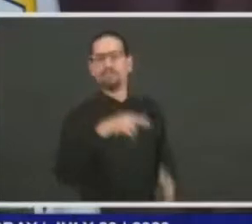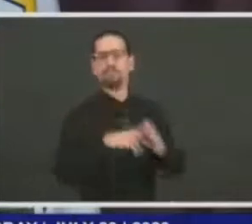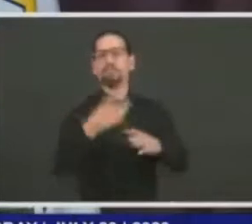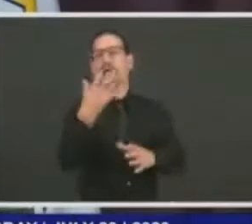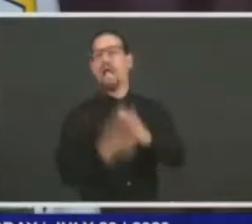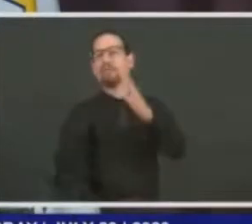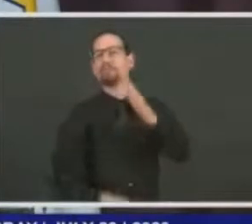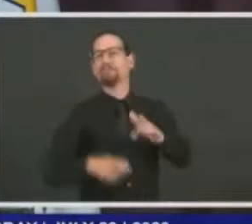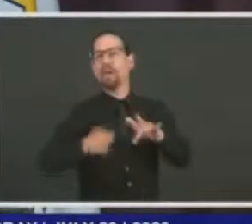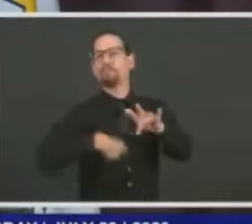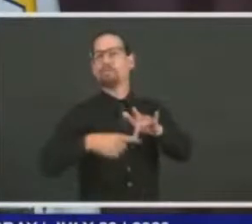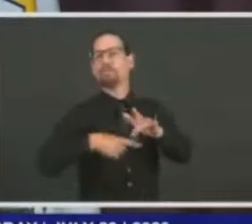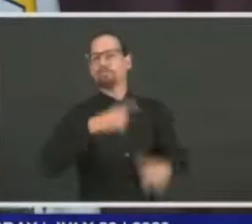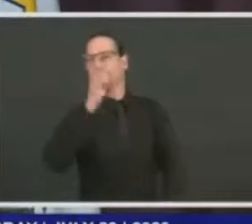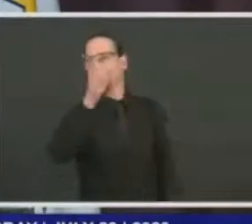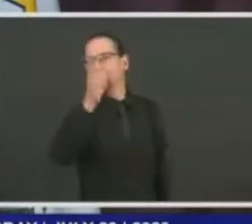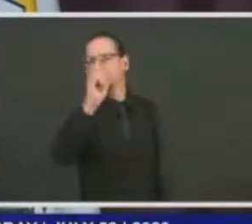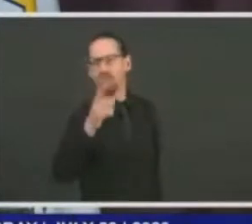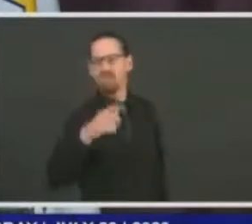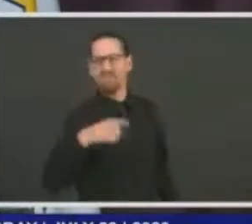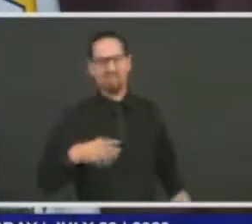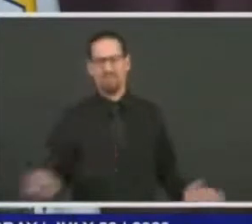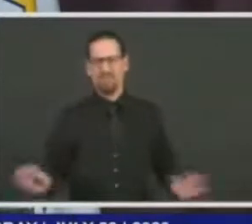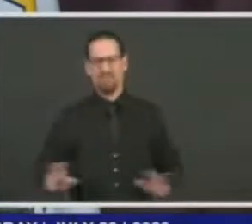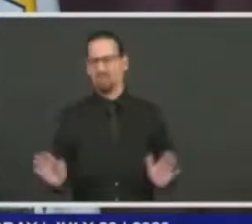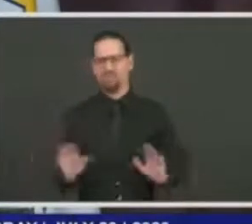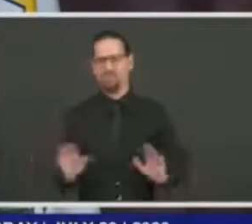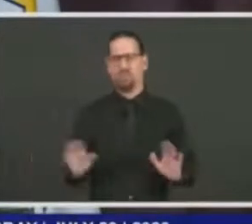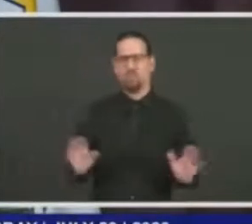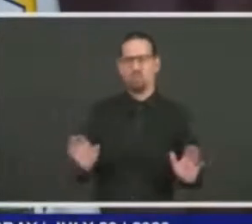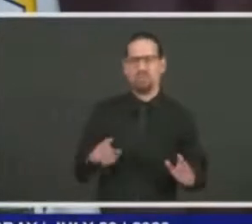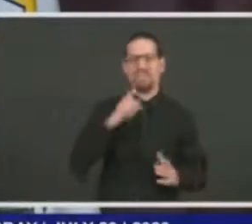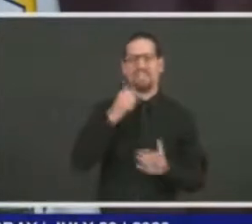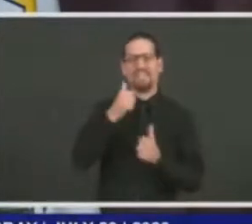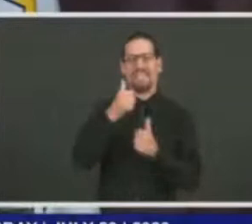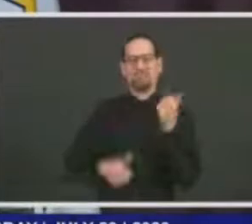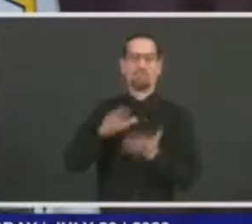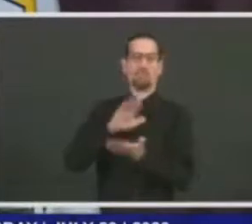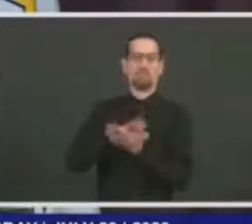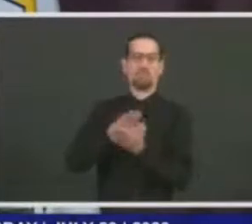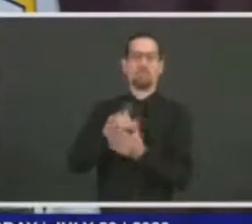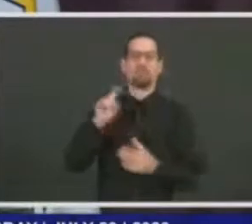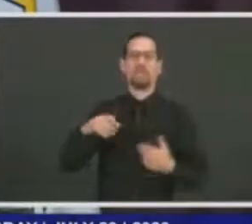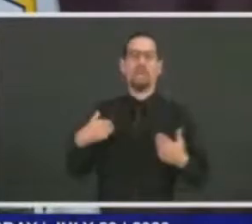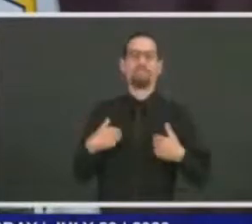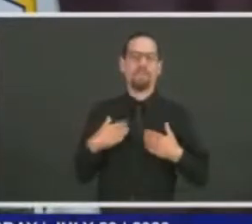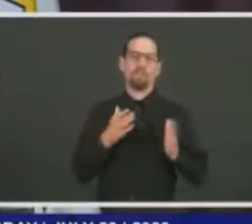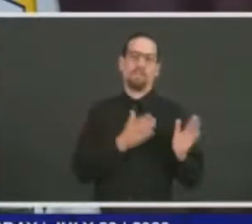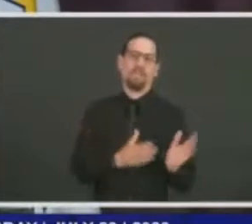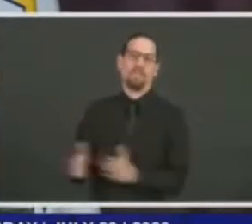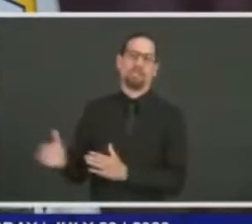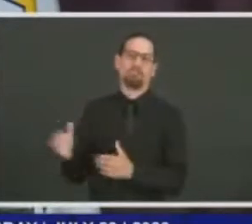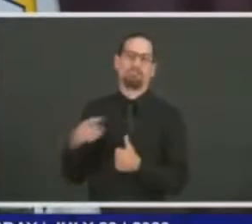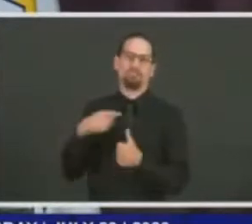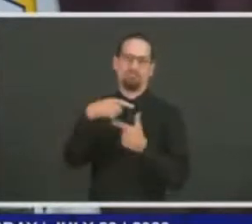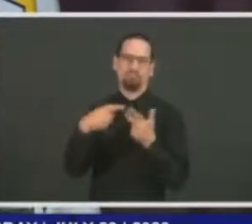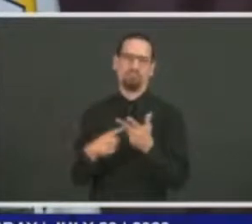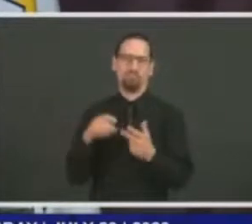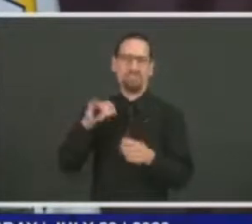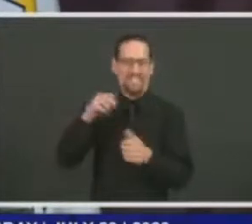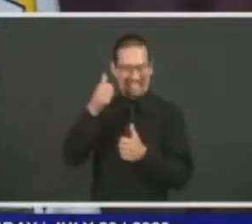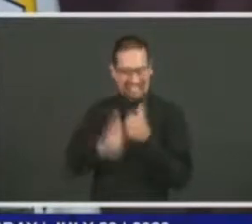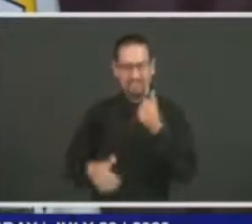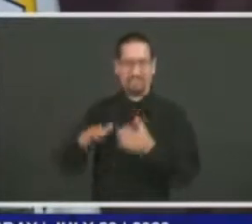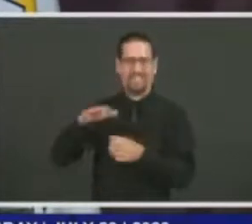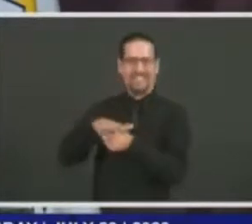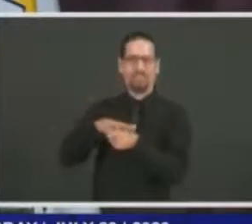order to have a complete plan, has to have a plan for distance learning. Because there's always going to be some kids on any given day who need distance